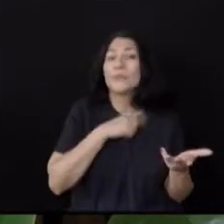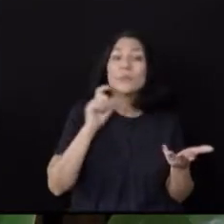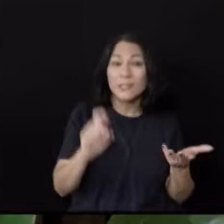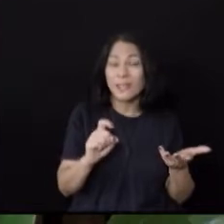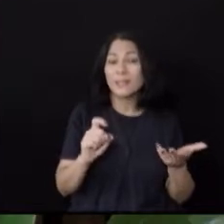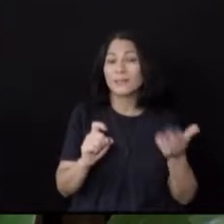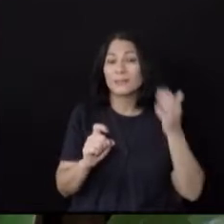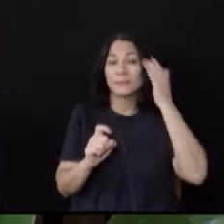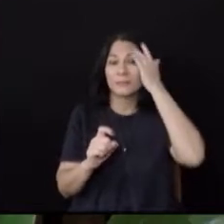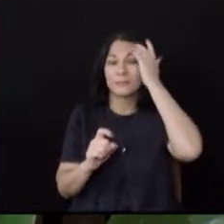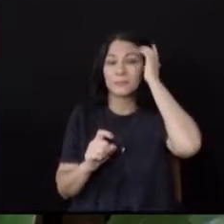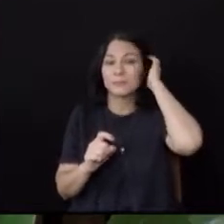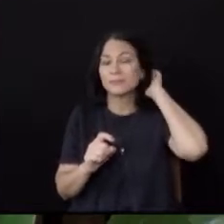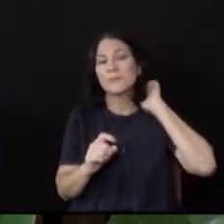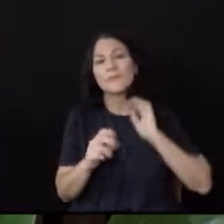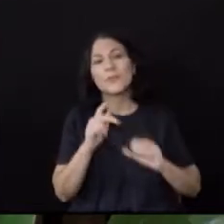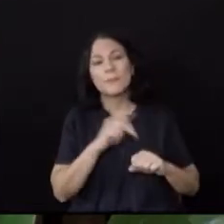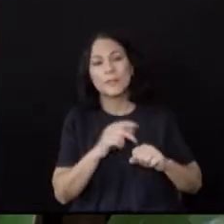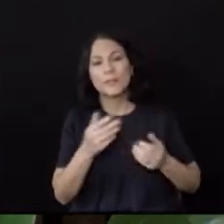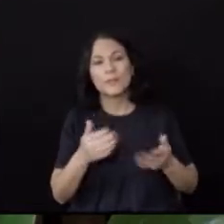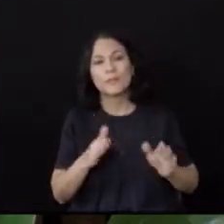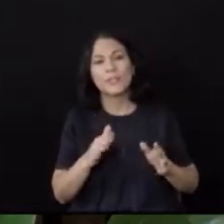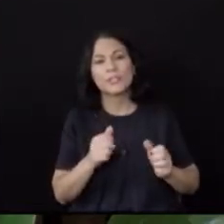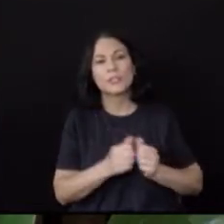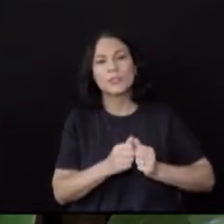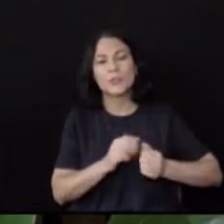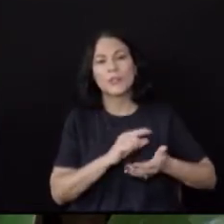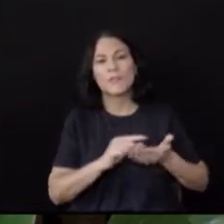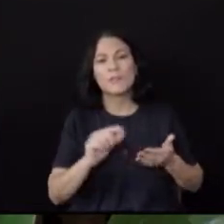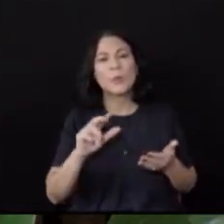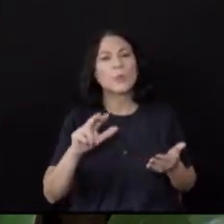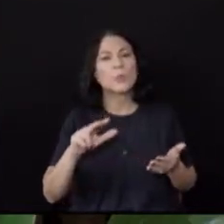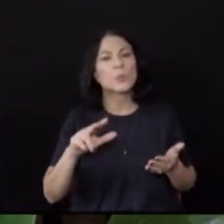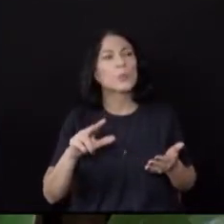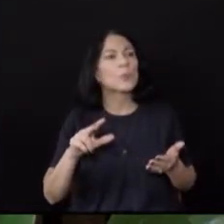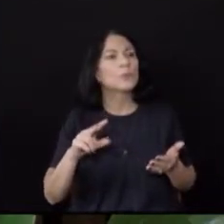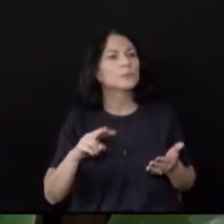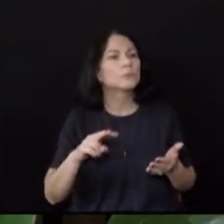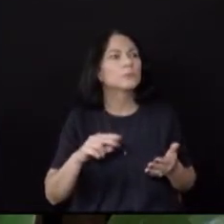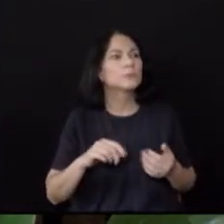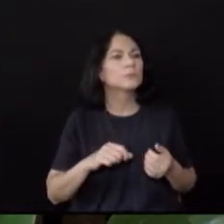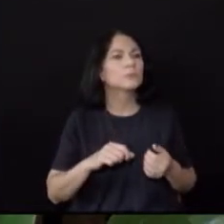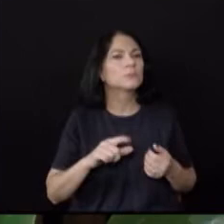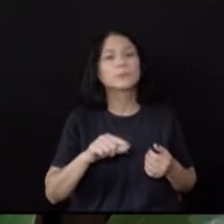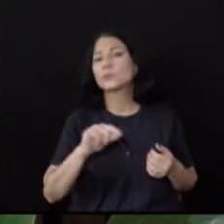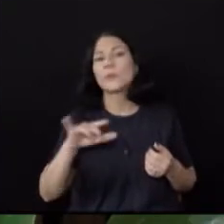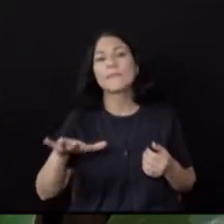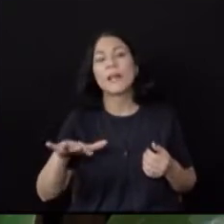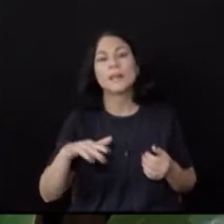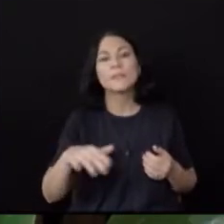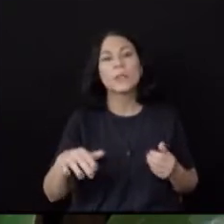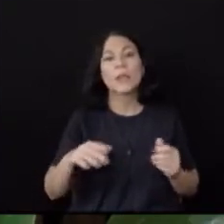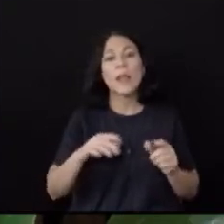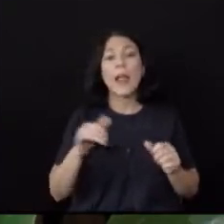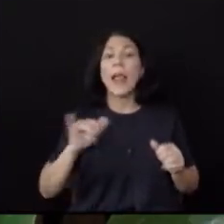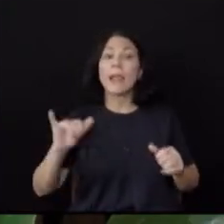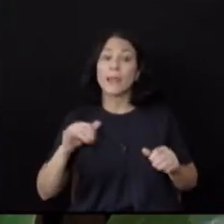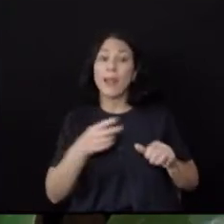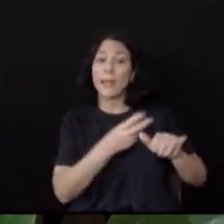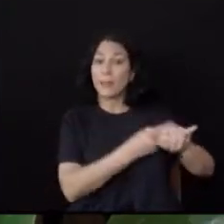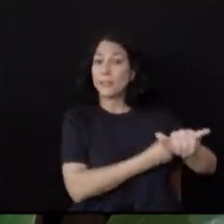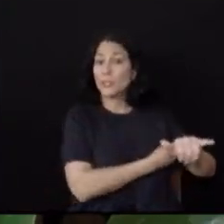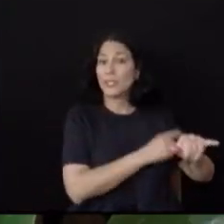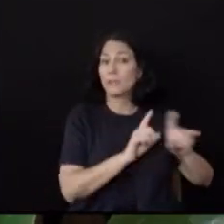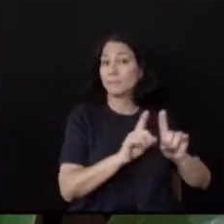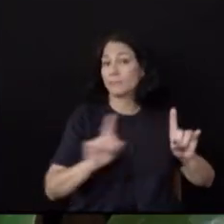And Peter concludes with verse 25, for you were straying like sheep, but have now been